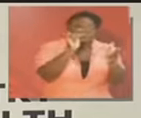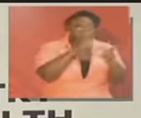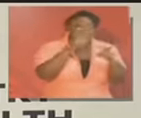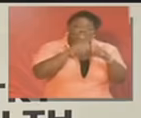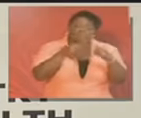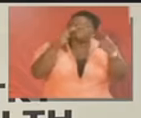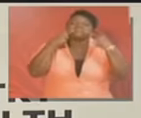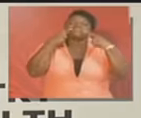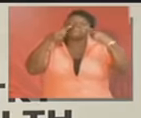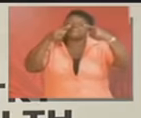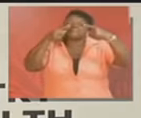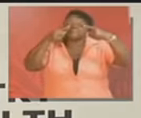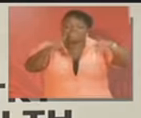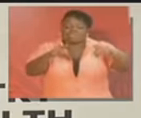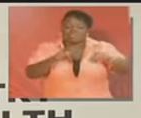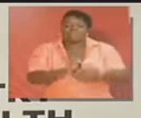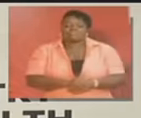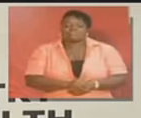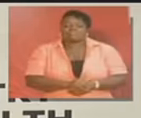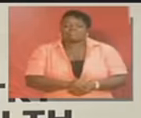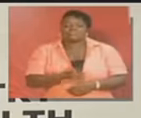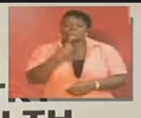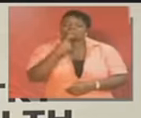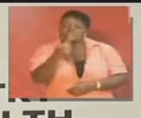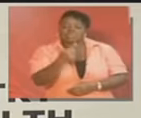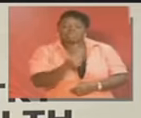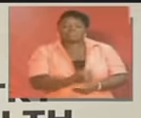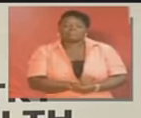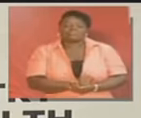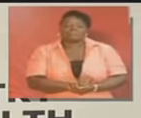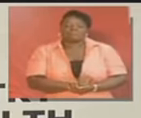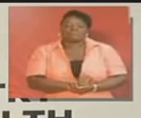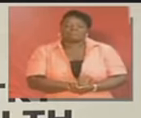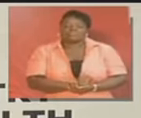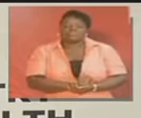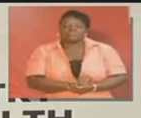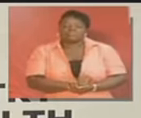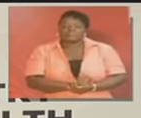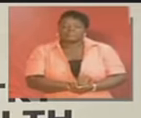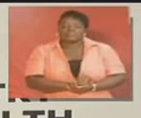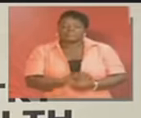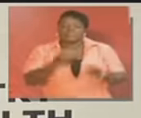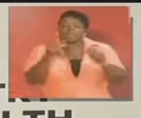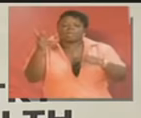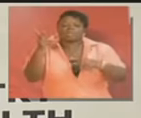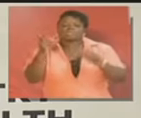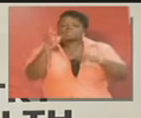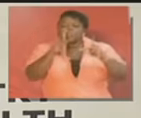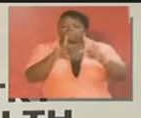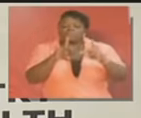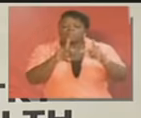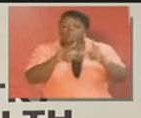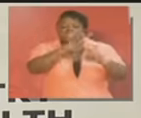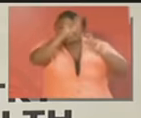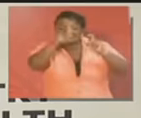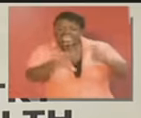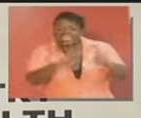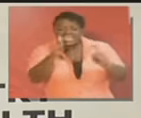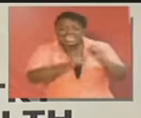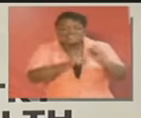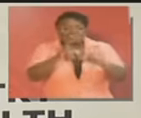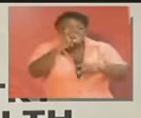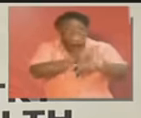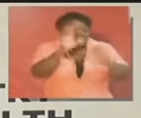be brought into a subsequent press conference. The daily rate of testing does vary depending on